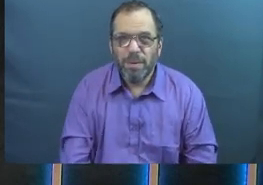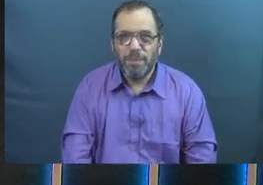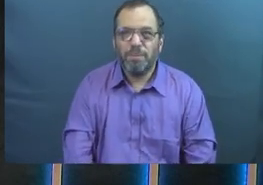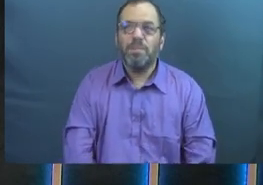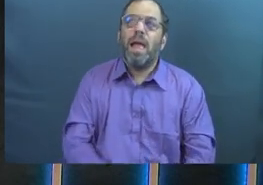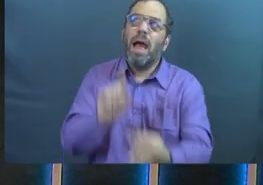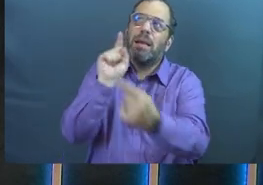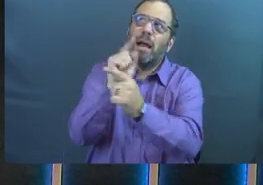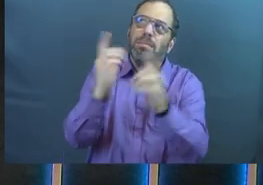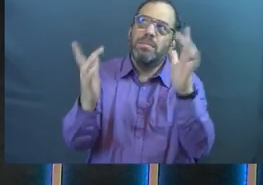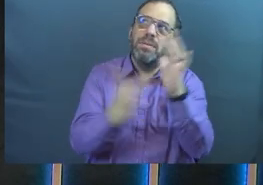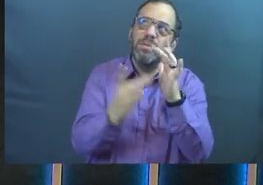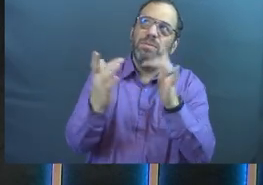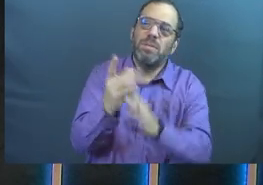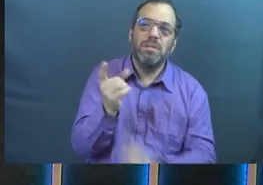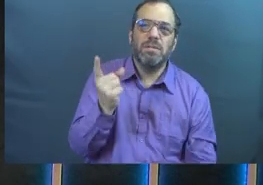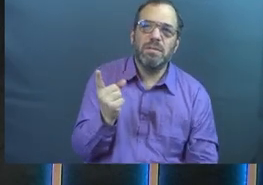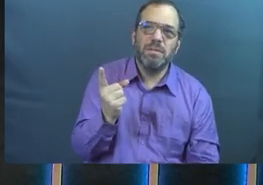Come to Jesus.